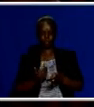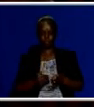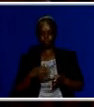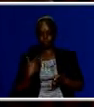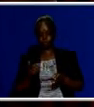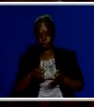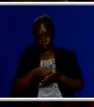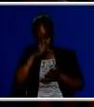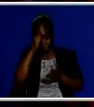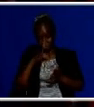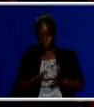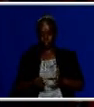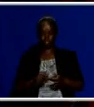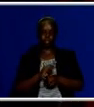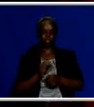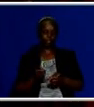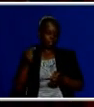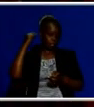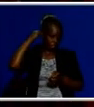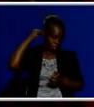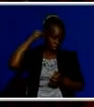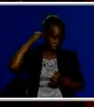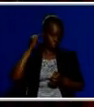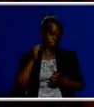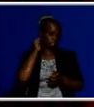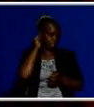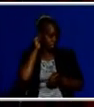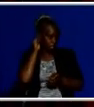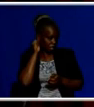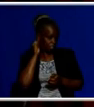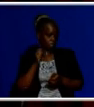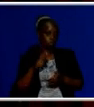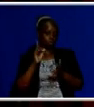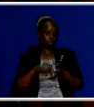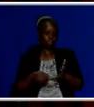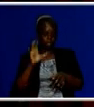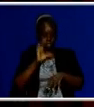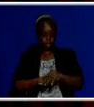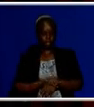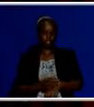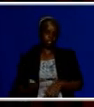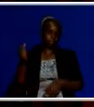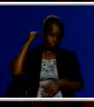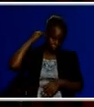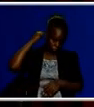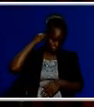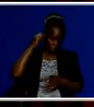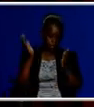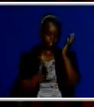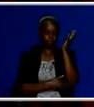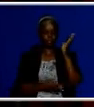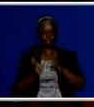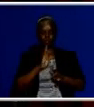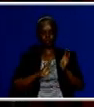putting things inside their ears. Whatever they get, they want to put into their ears. That is a bad habit because you